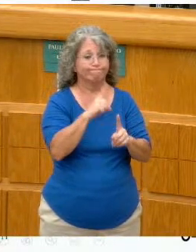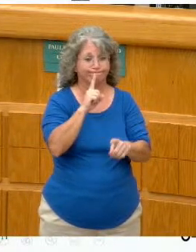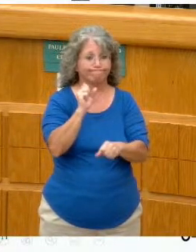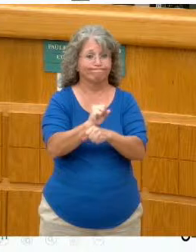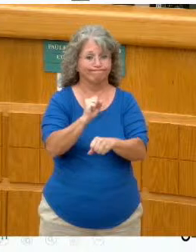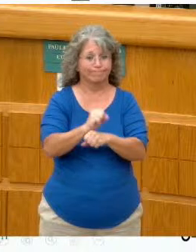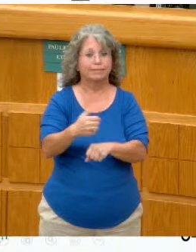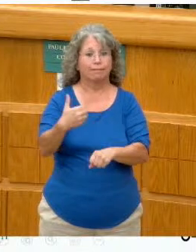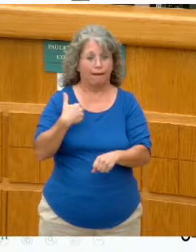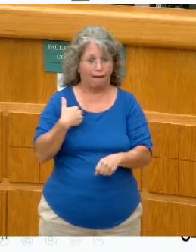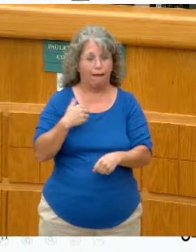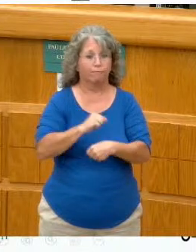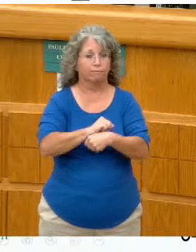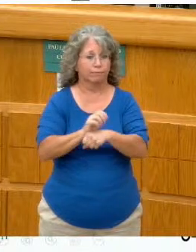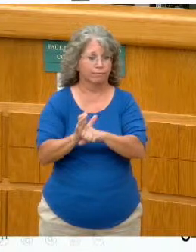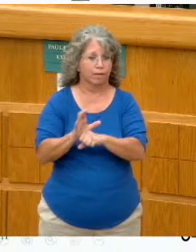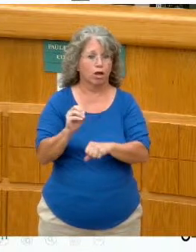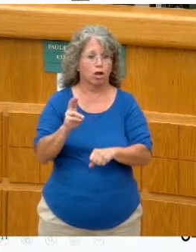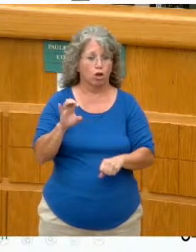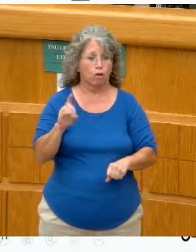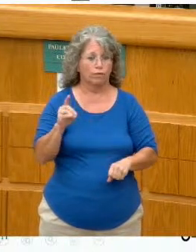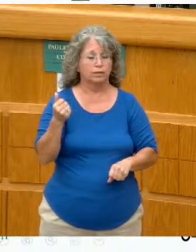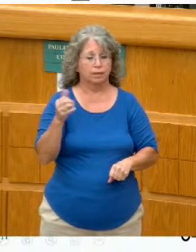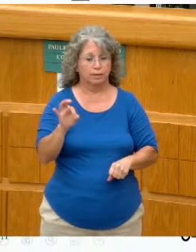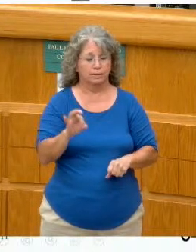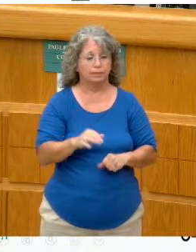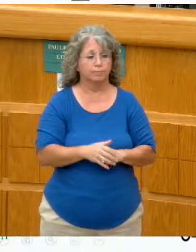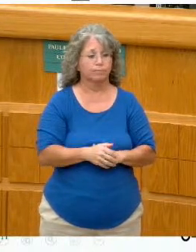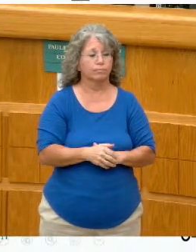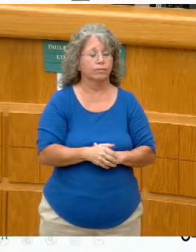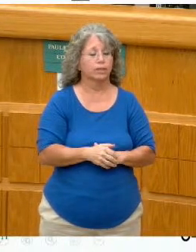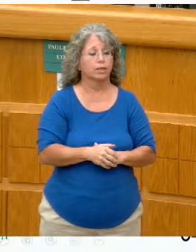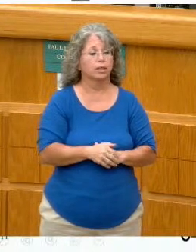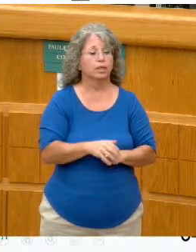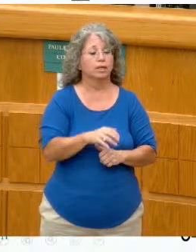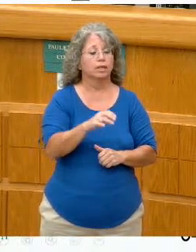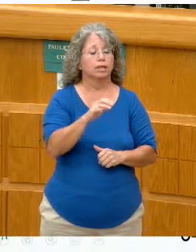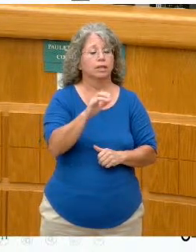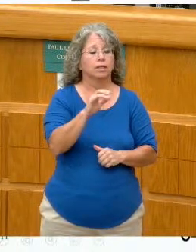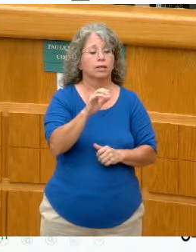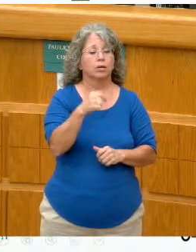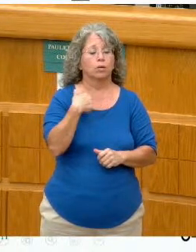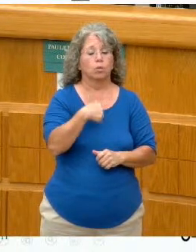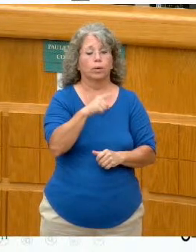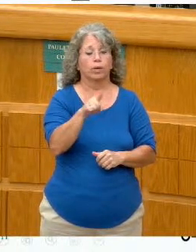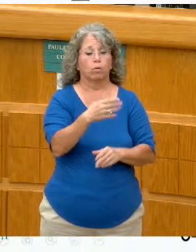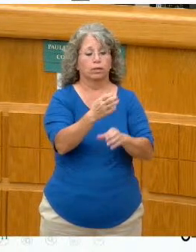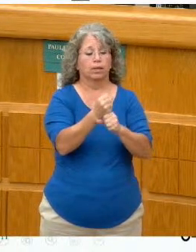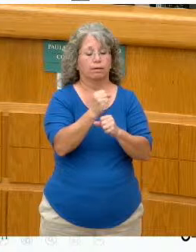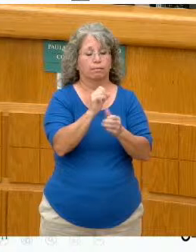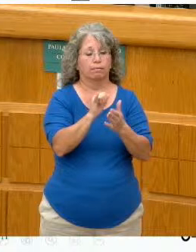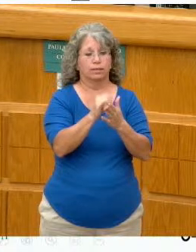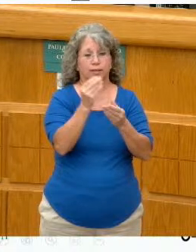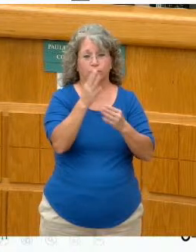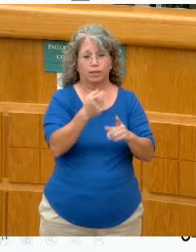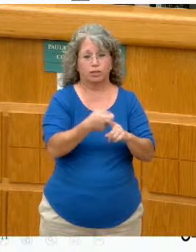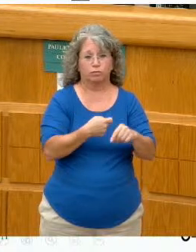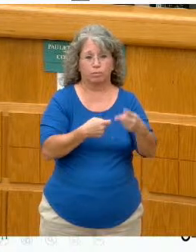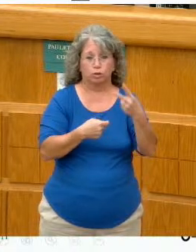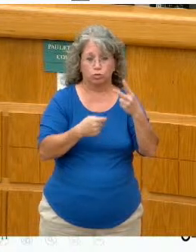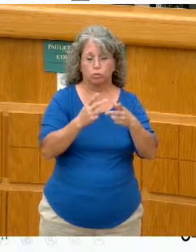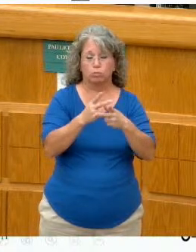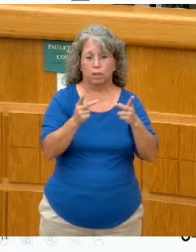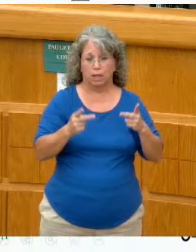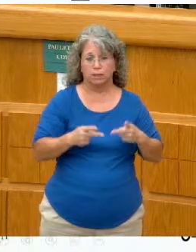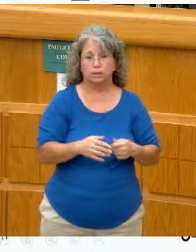instead of all of the testing that's being done because these are the only two data sources from the Nueces Public Health Department